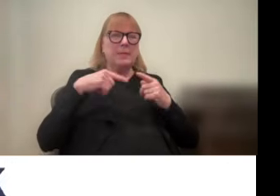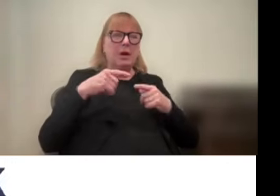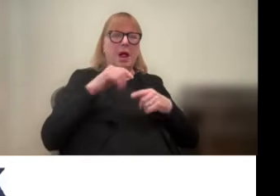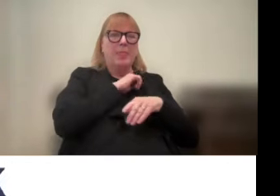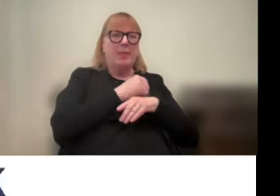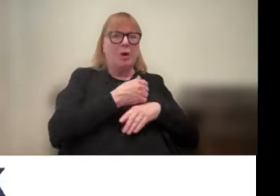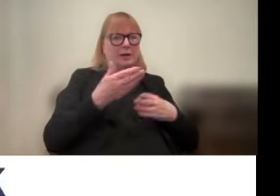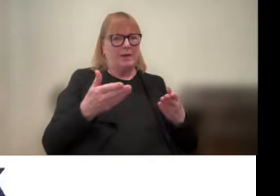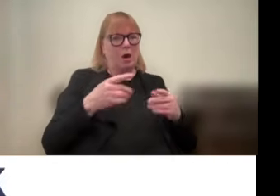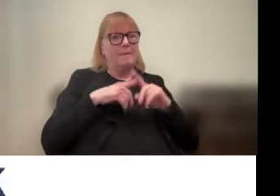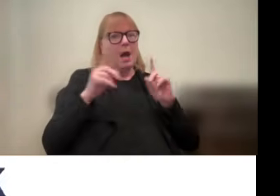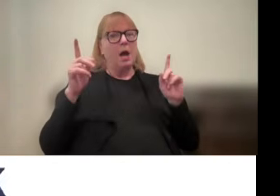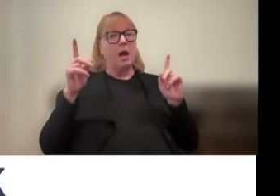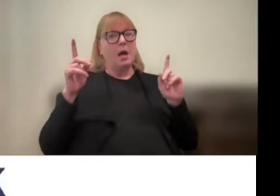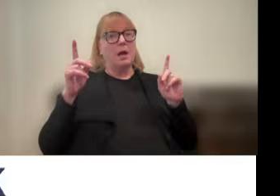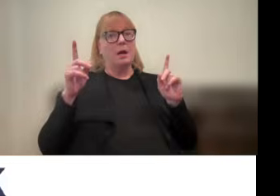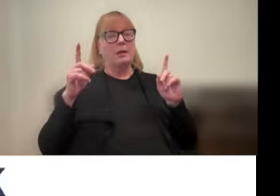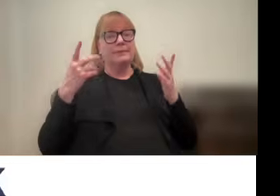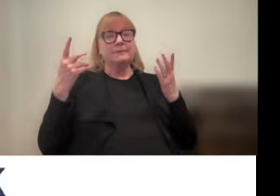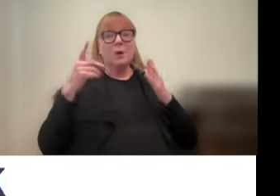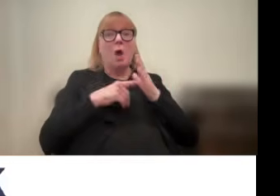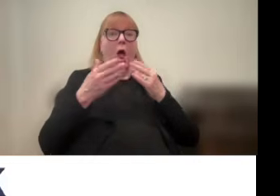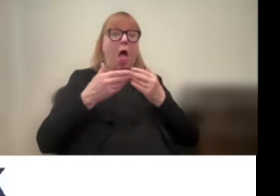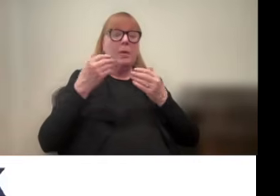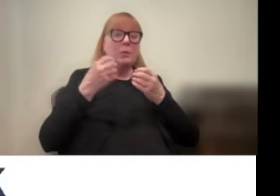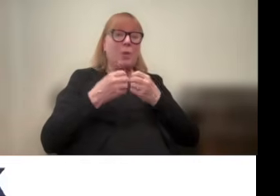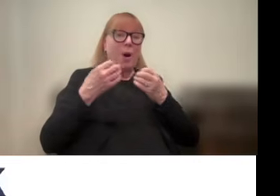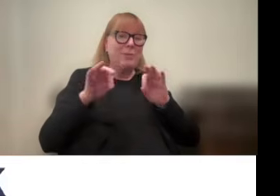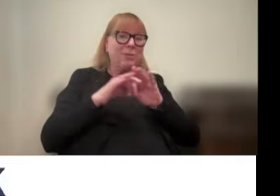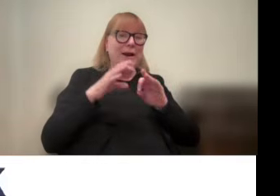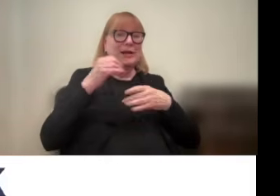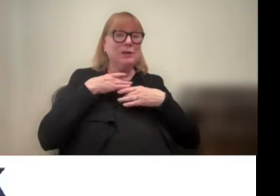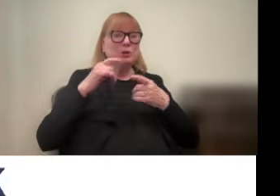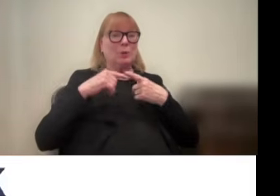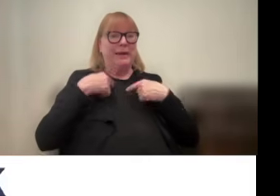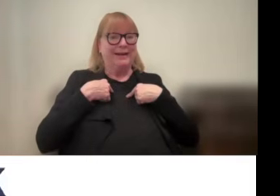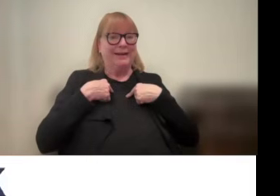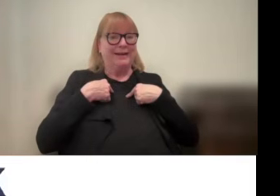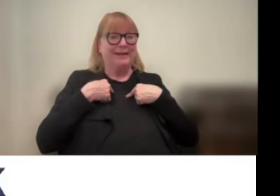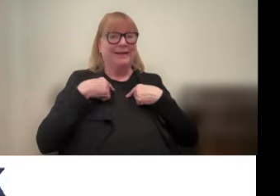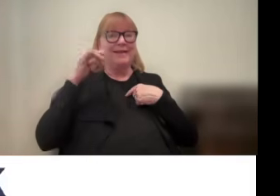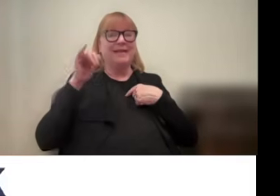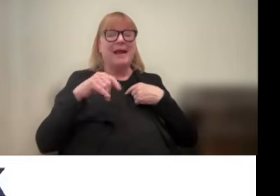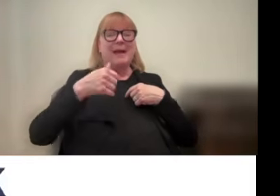authority there. But what's almost more important and interesting to me is that back